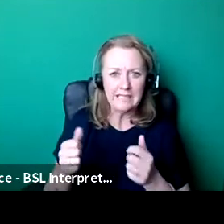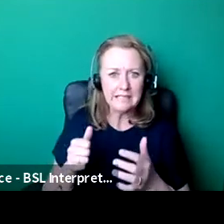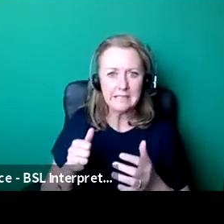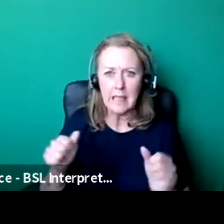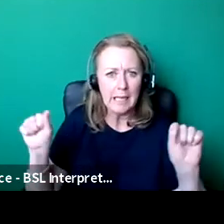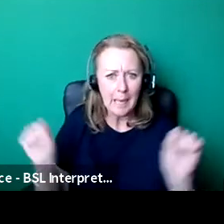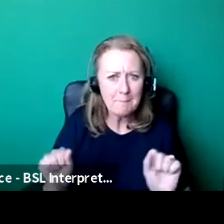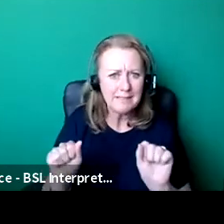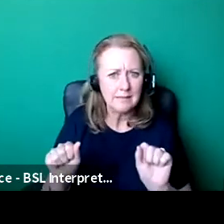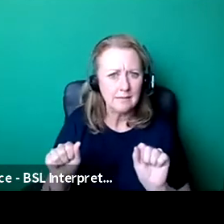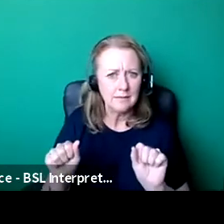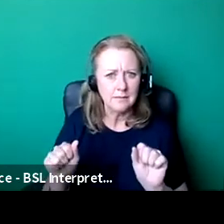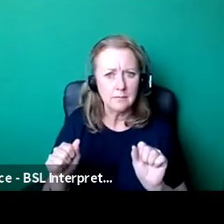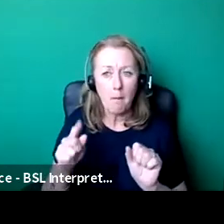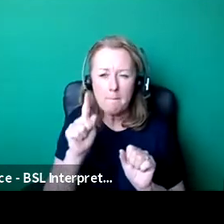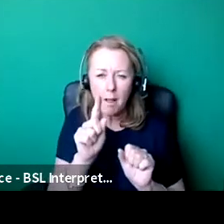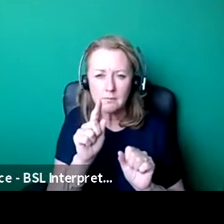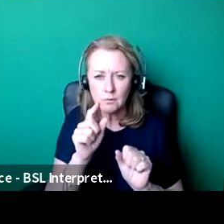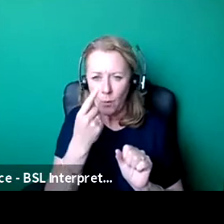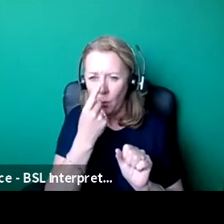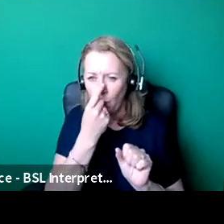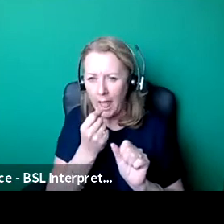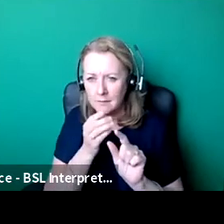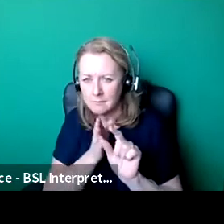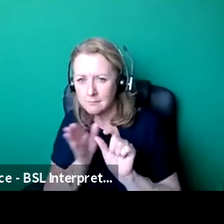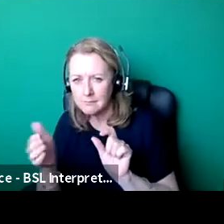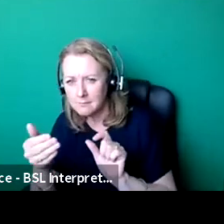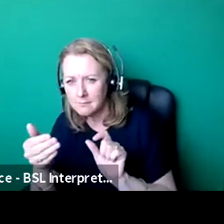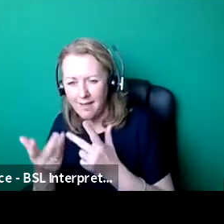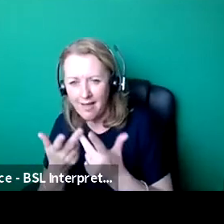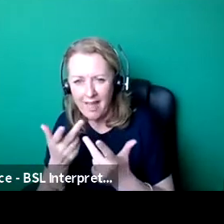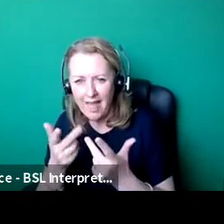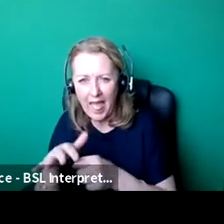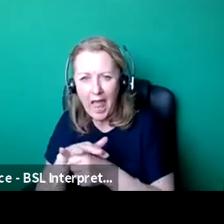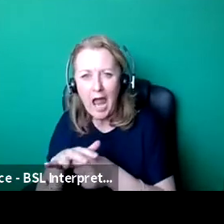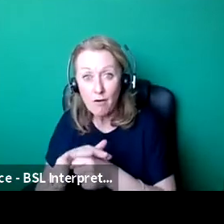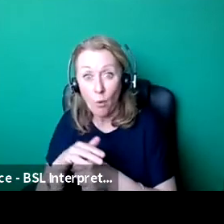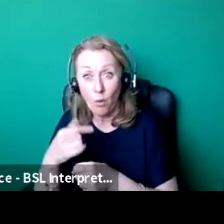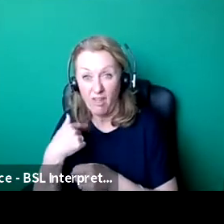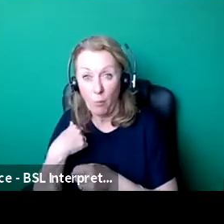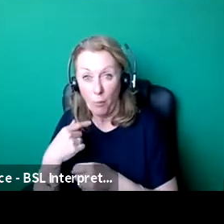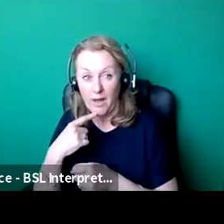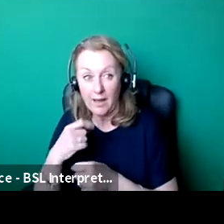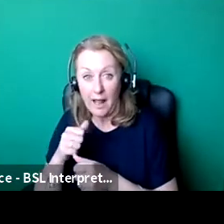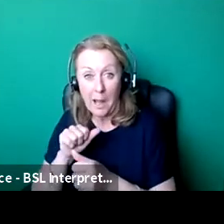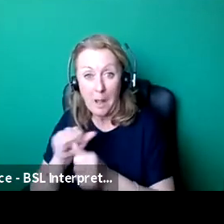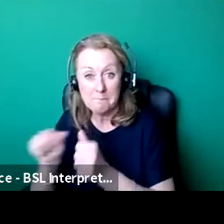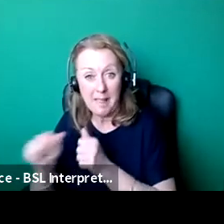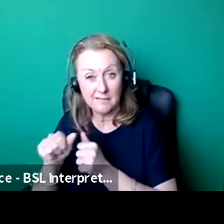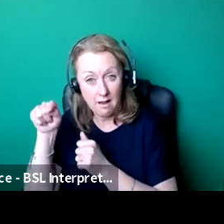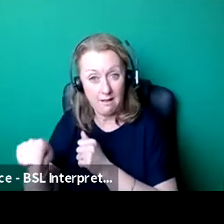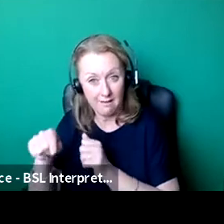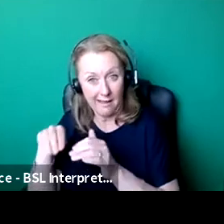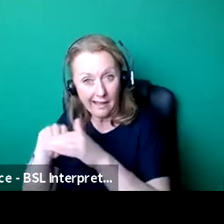those limitations, there are pockets or areas of coverage that, you know, we can really take advantage of. I know that I experienced that